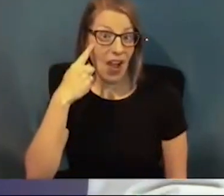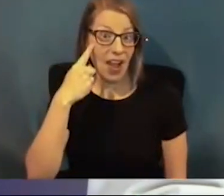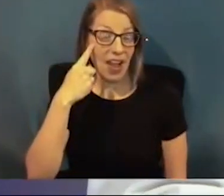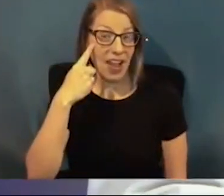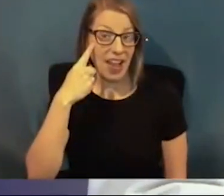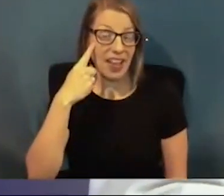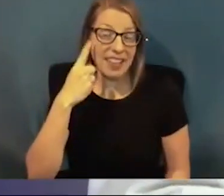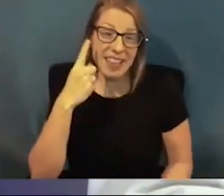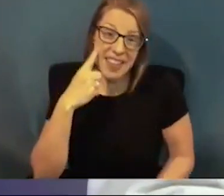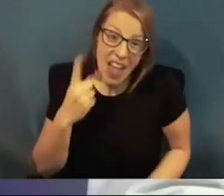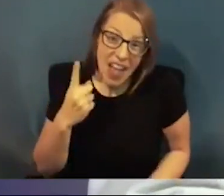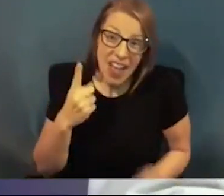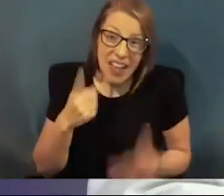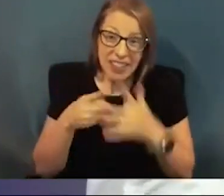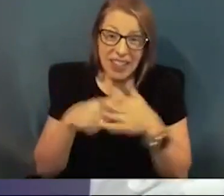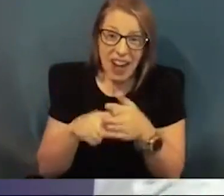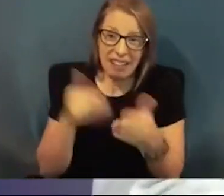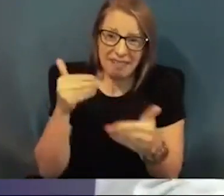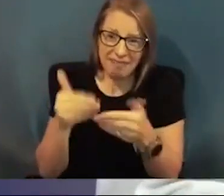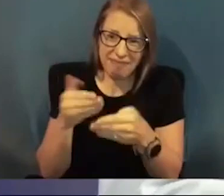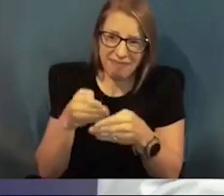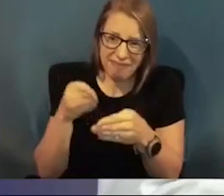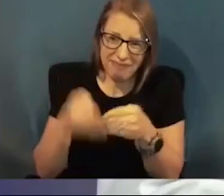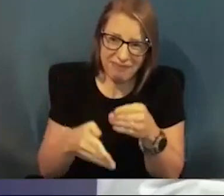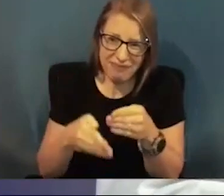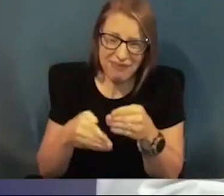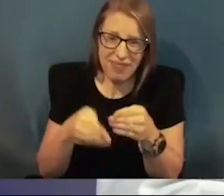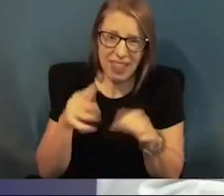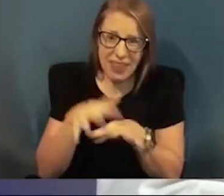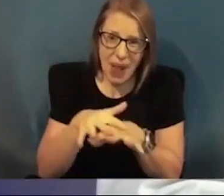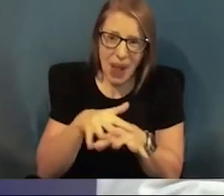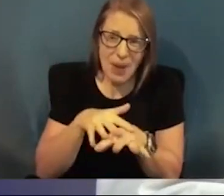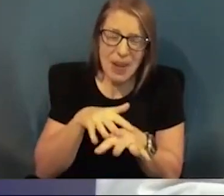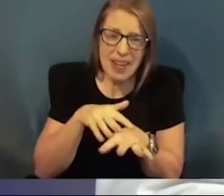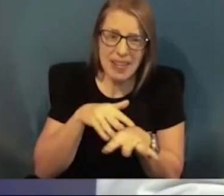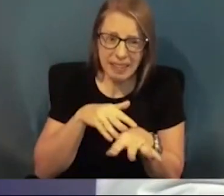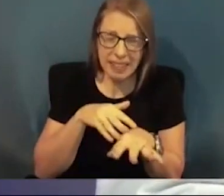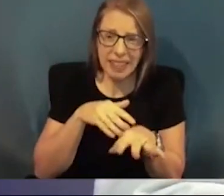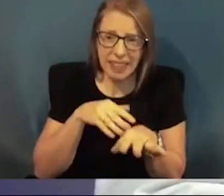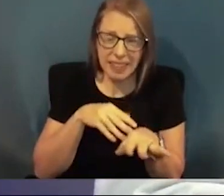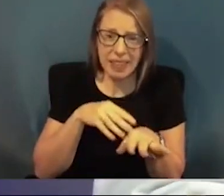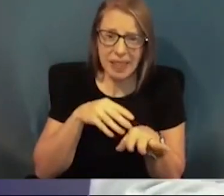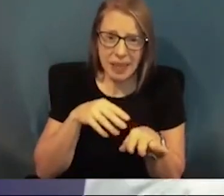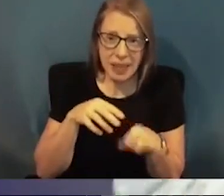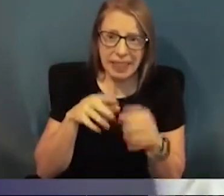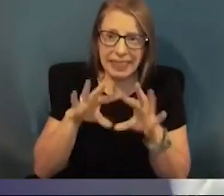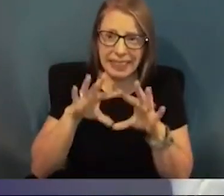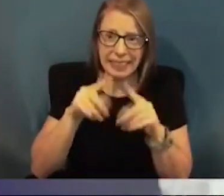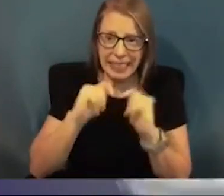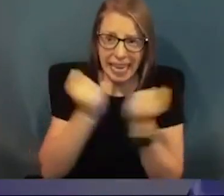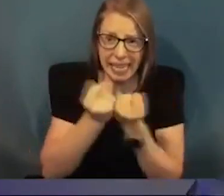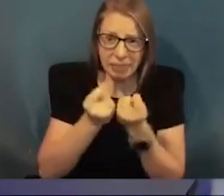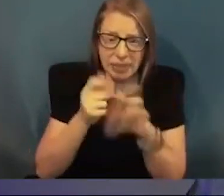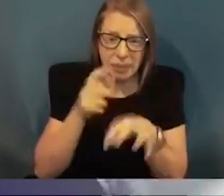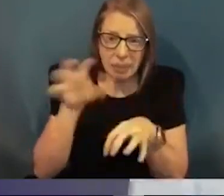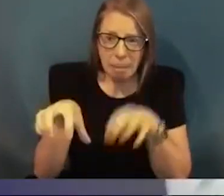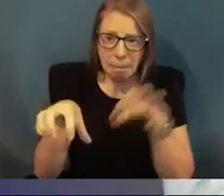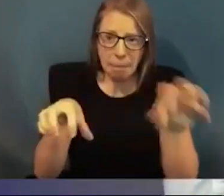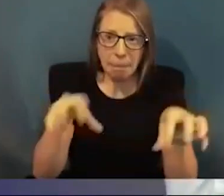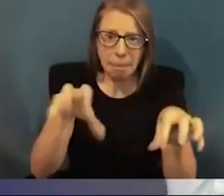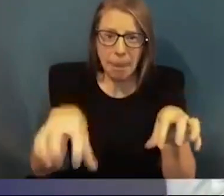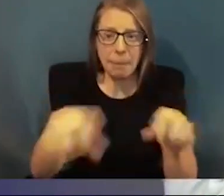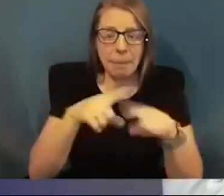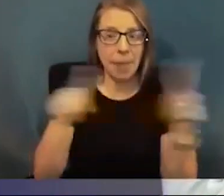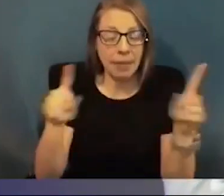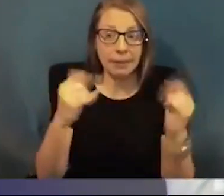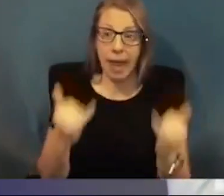starting to finish, we were getting slower, fewer and fewer people out, fewer and fewer requests. But now, here we go. Yeah, again. not so fast.